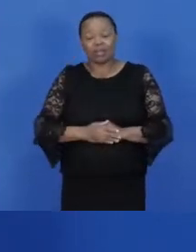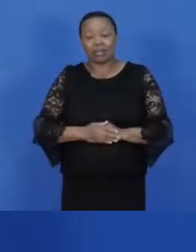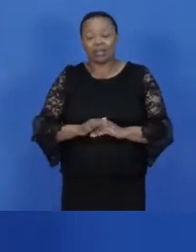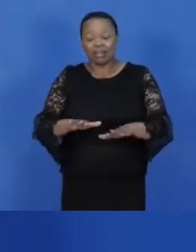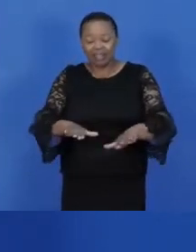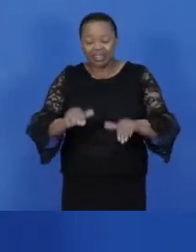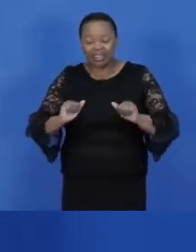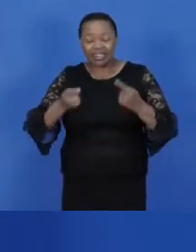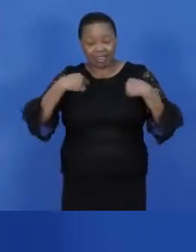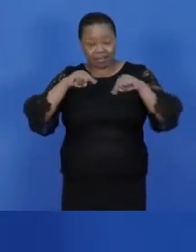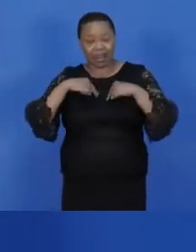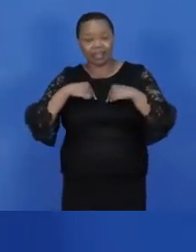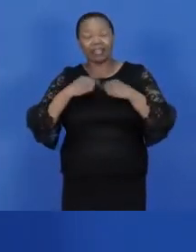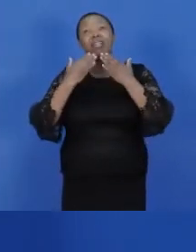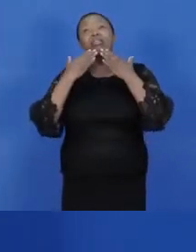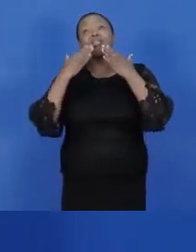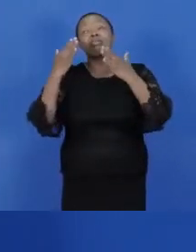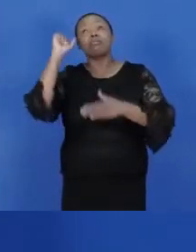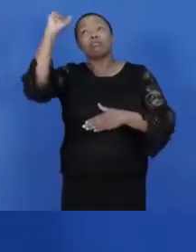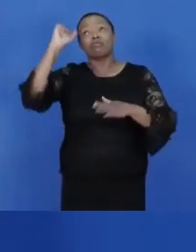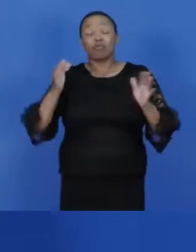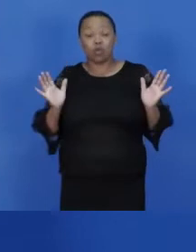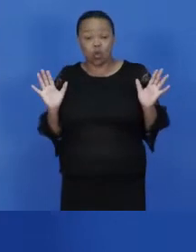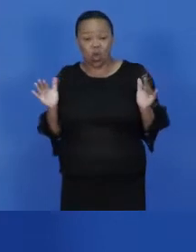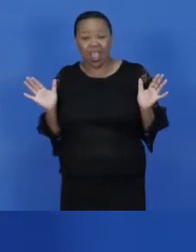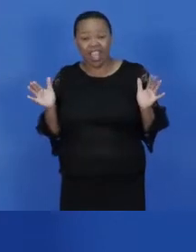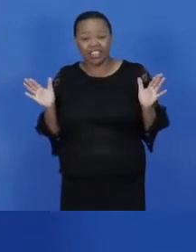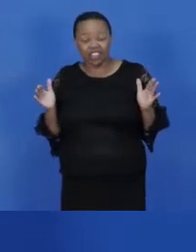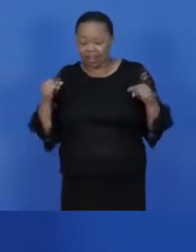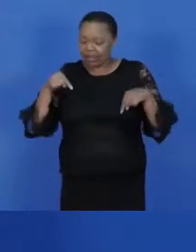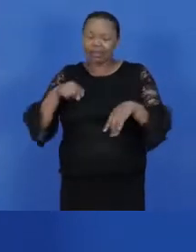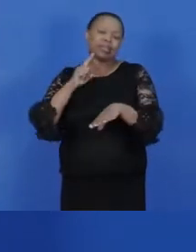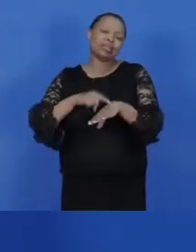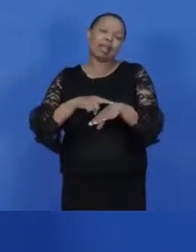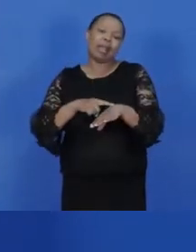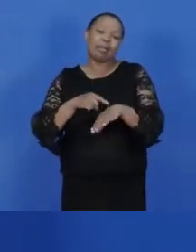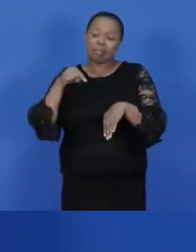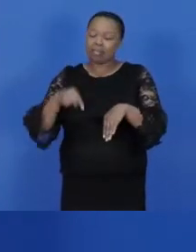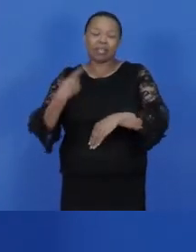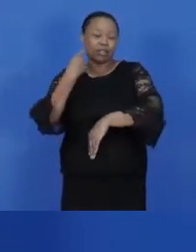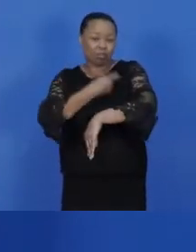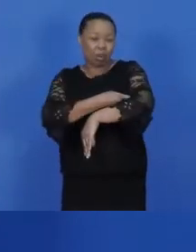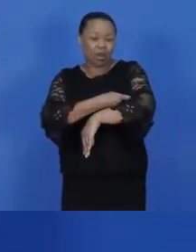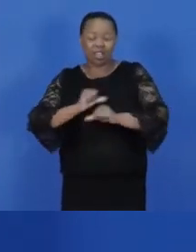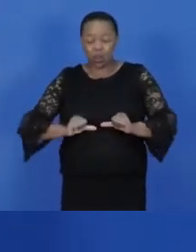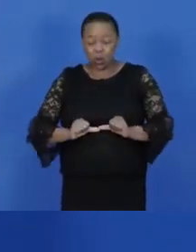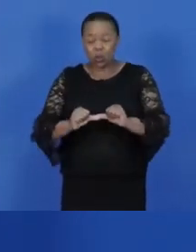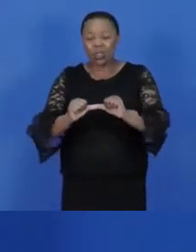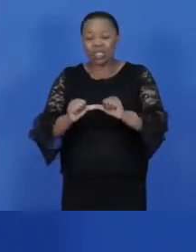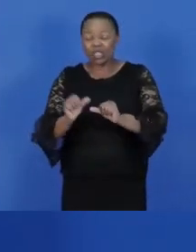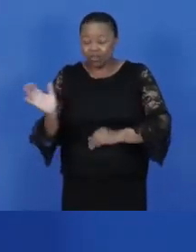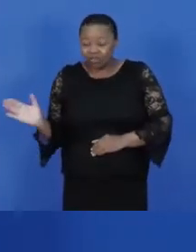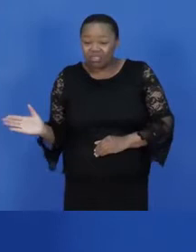almighty God. And we thank you for your angels at this particular time. And even this day, even this morning, continue to dispatch your